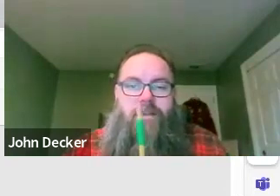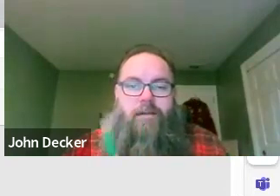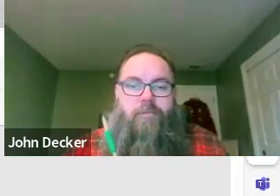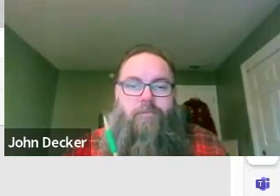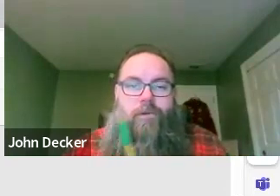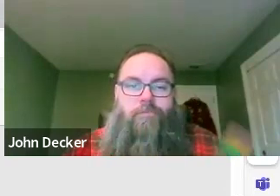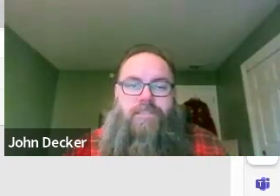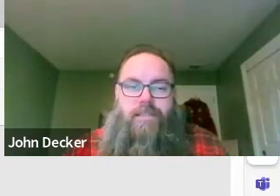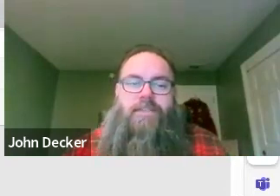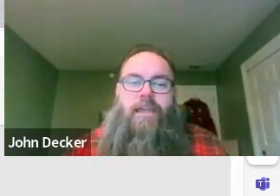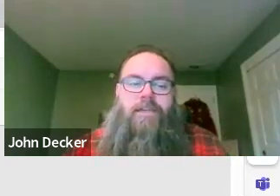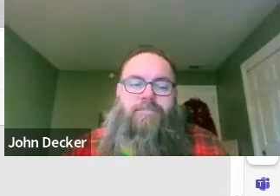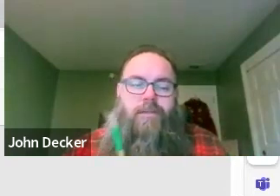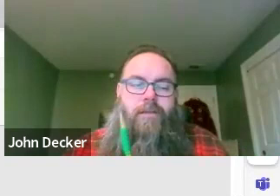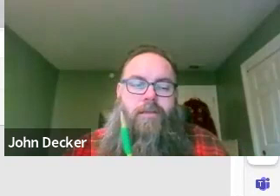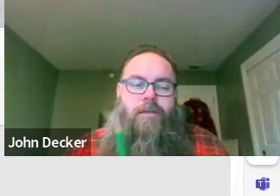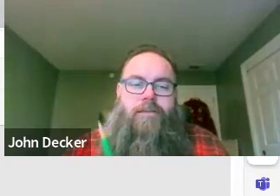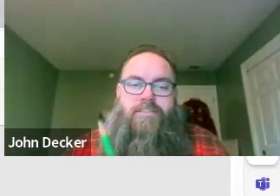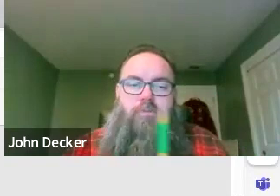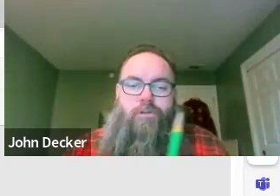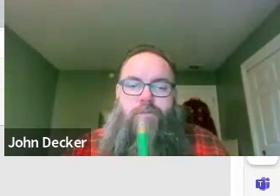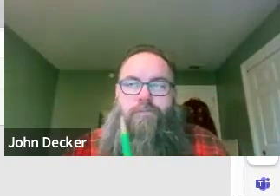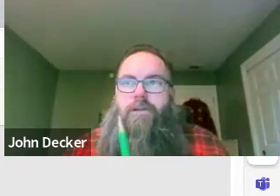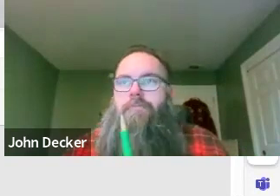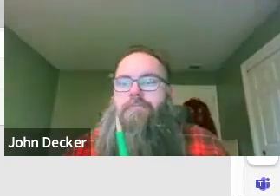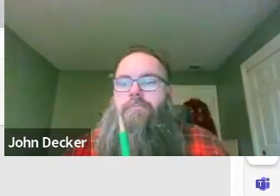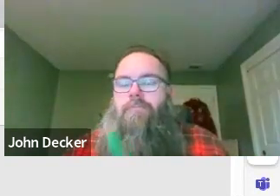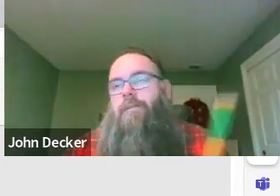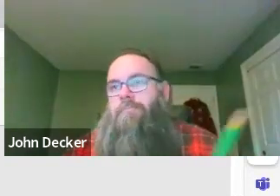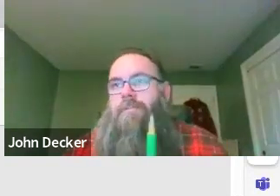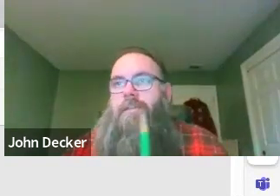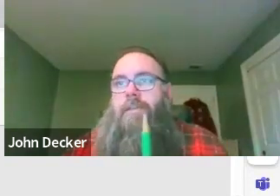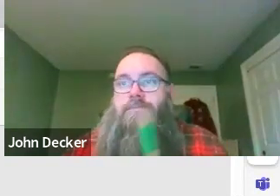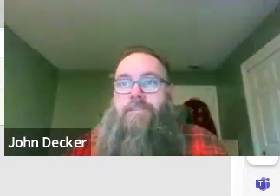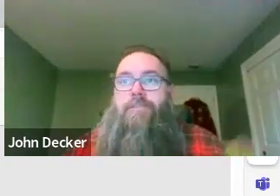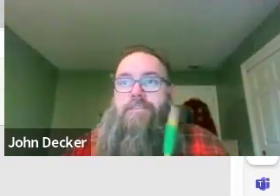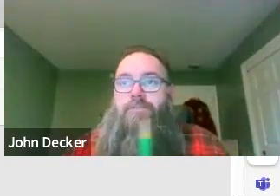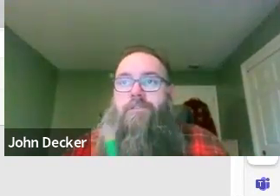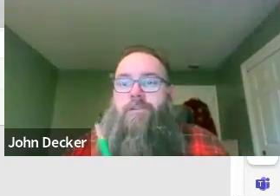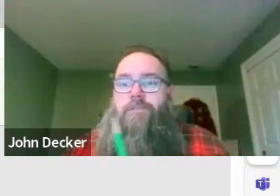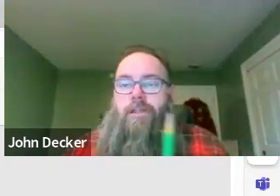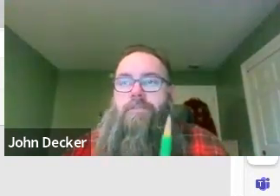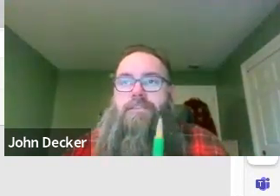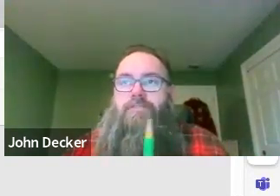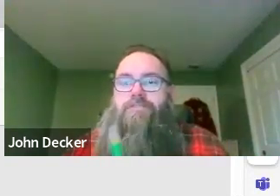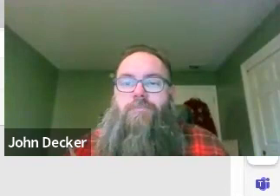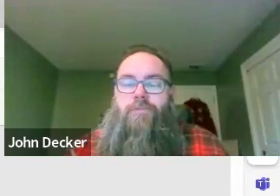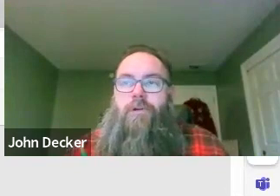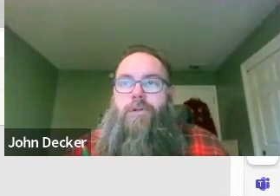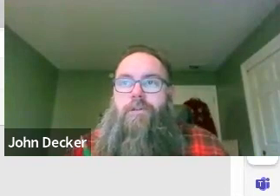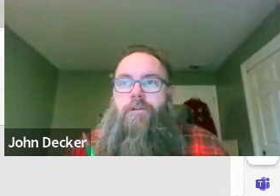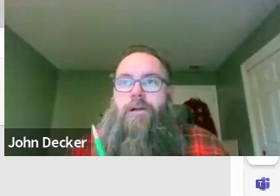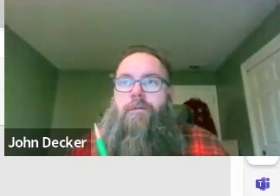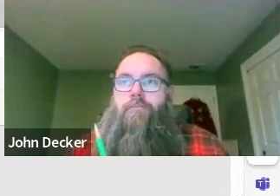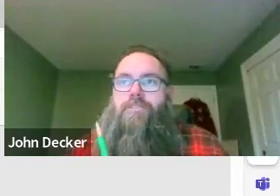in the past before from CDSA. He's been a supporter of, well, he's been definitely a supporter of a lot of the things that we've tried to